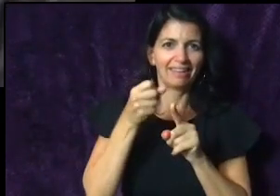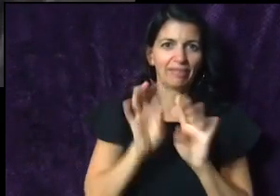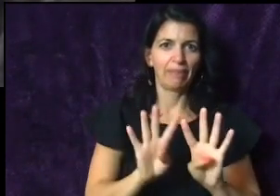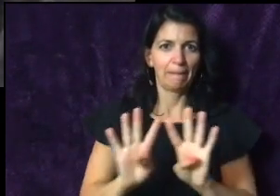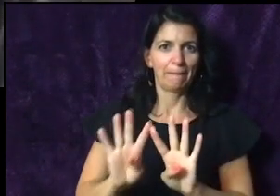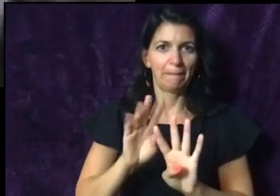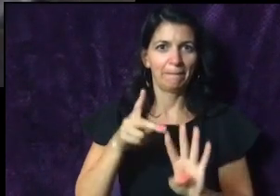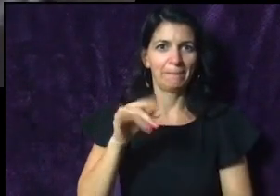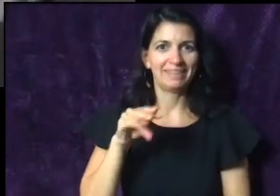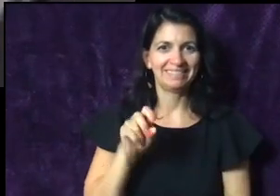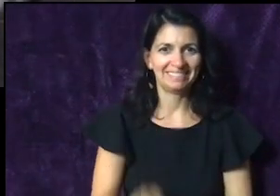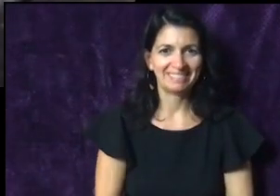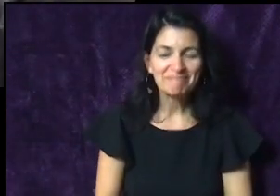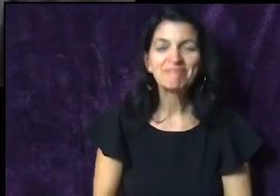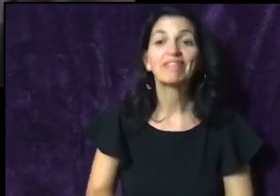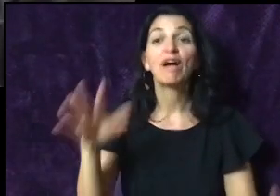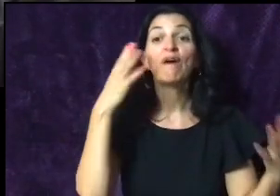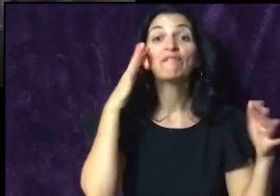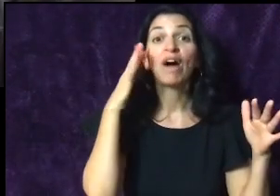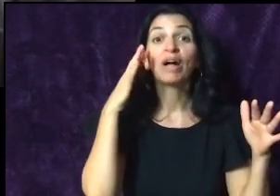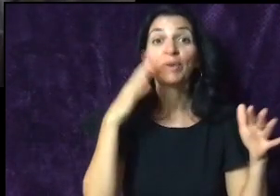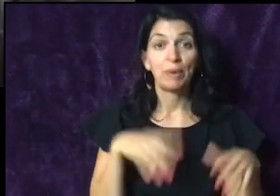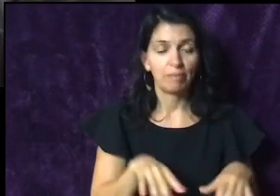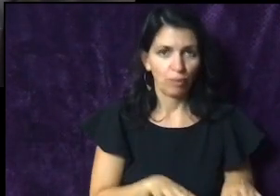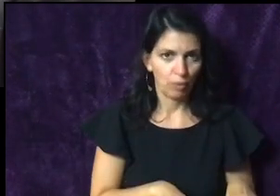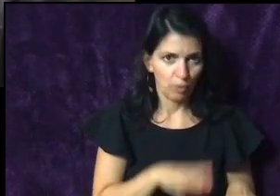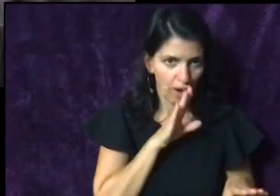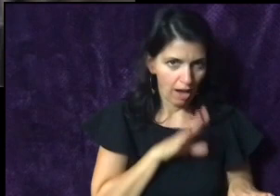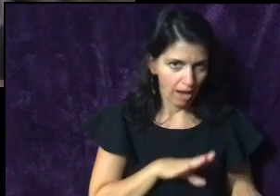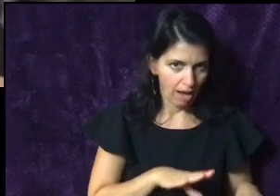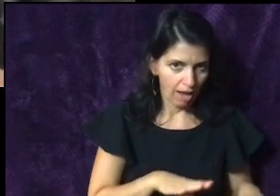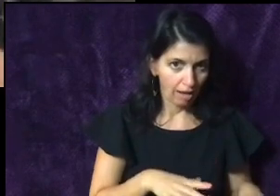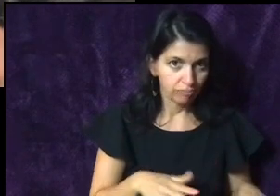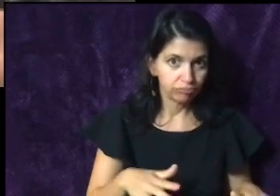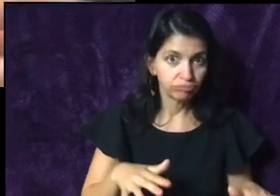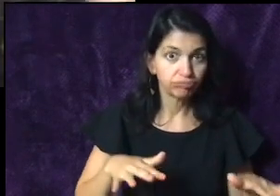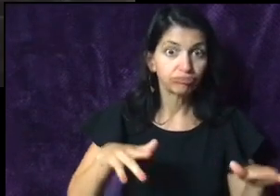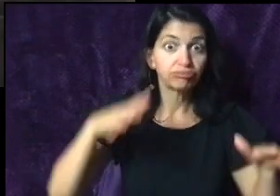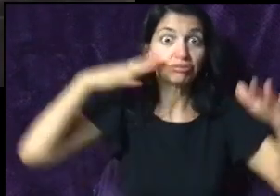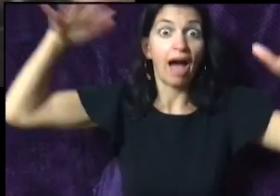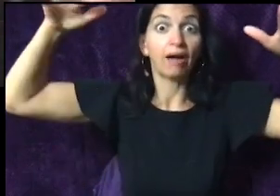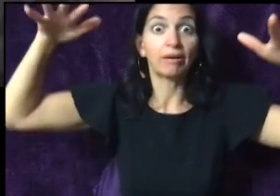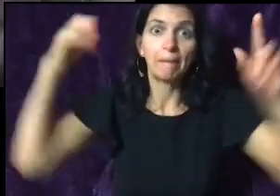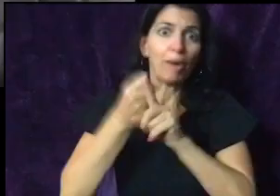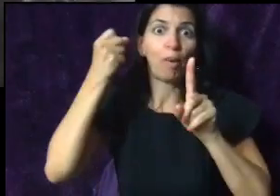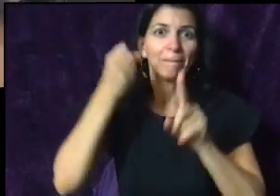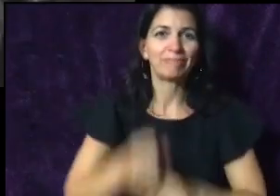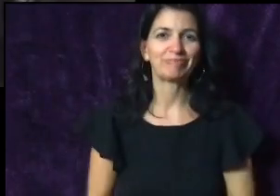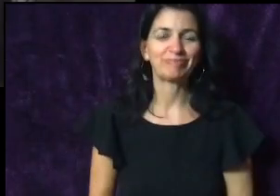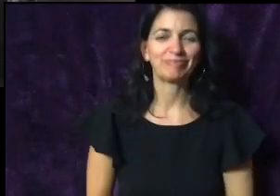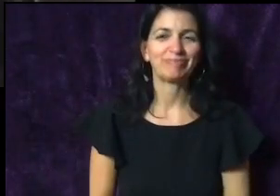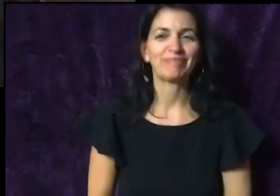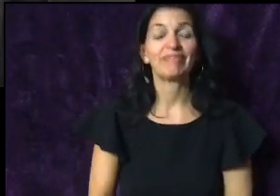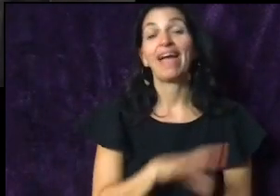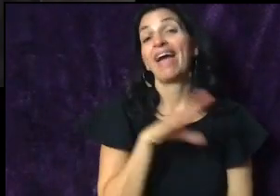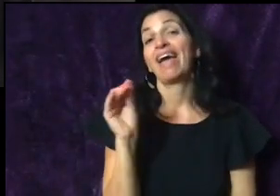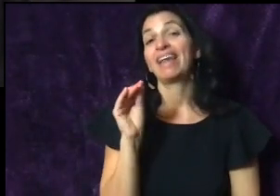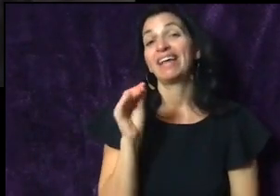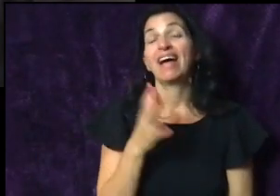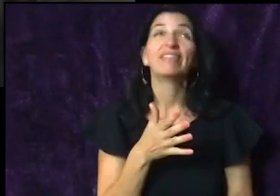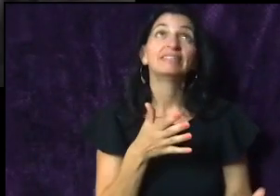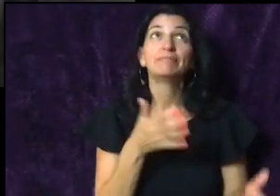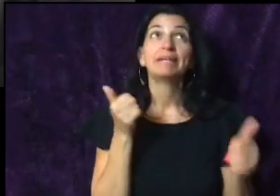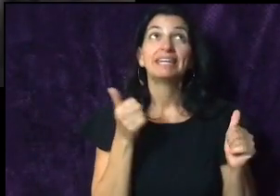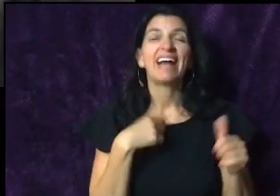pins. For volume, similarly, it's gonna start quiet, then it's gonna get louder and louder and louder, and then boom! And then the